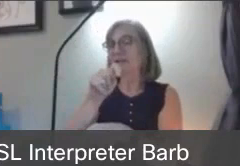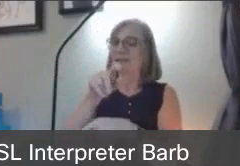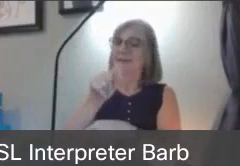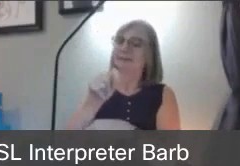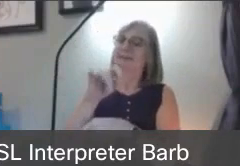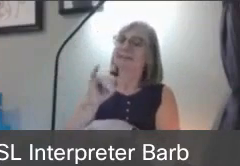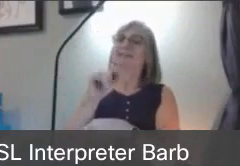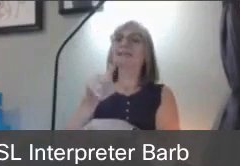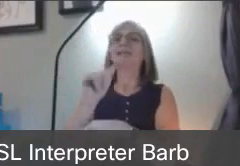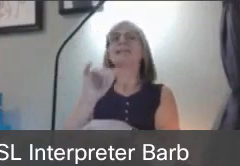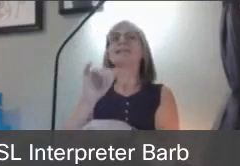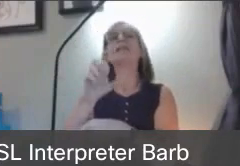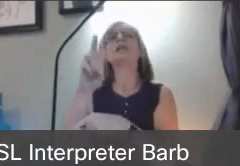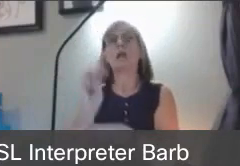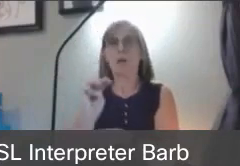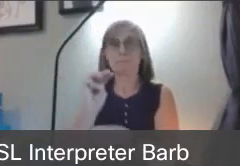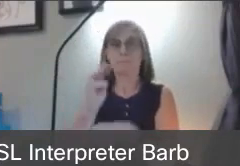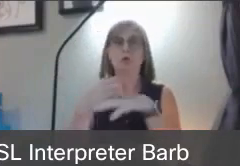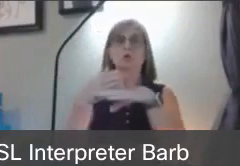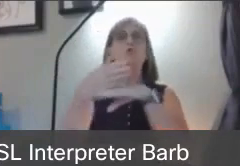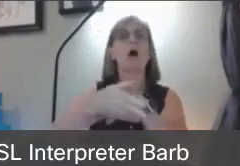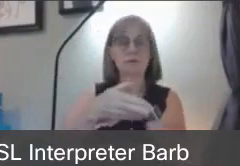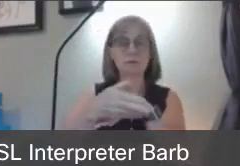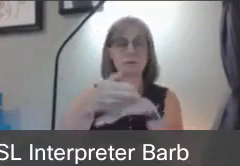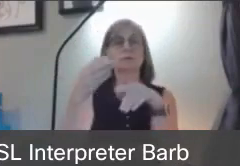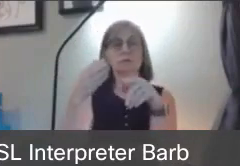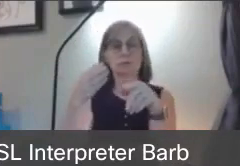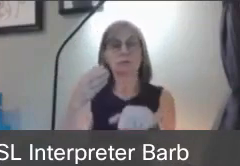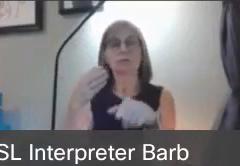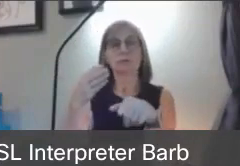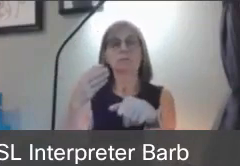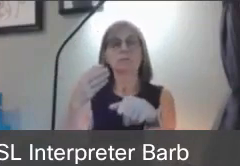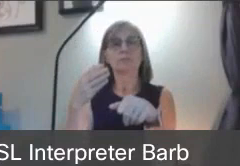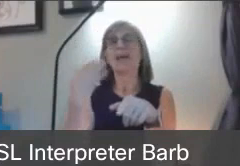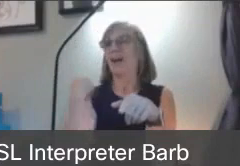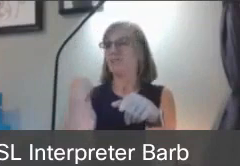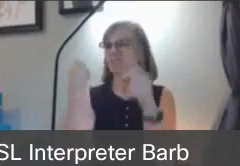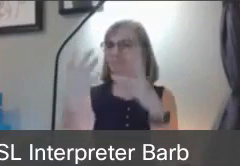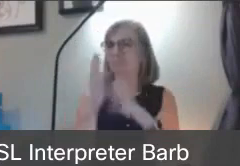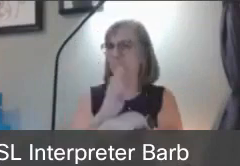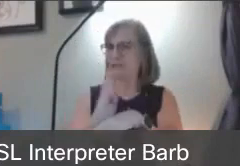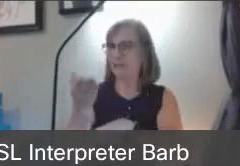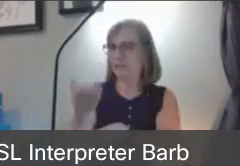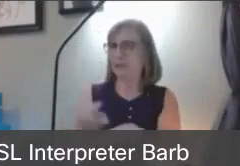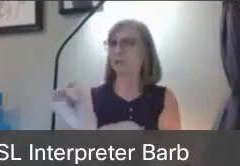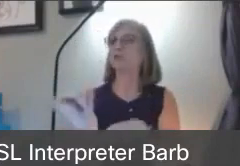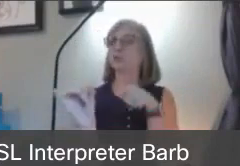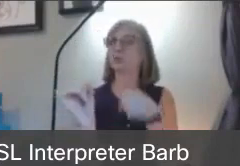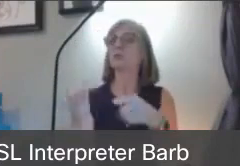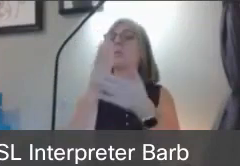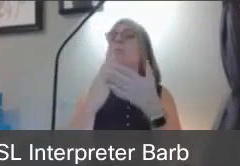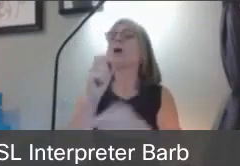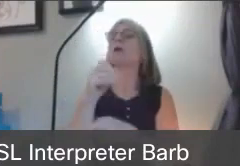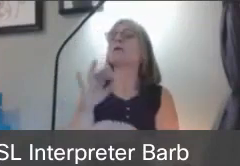residences in this area and lots of businesses as well. As part of this project or this proposal as well, we'll also be closing a couple of